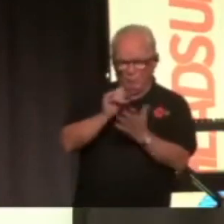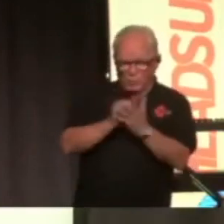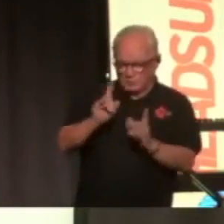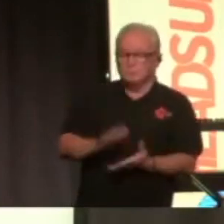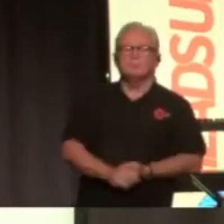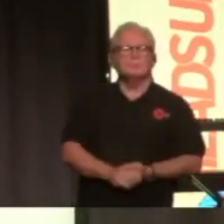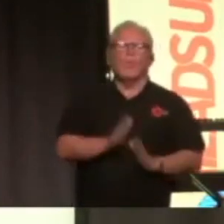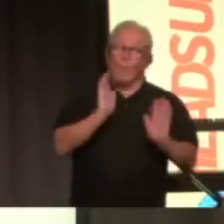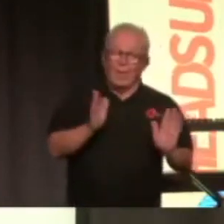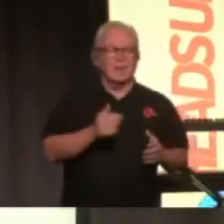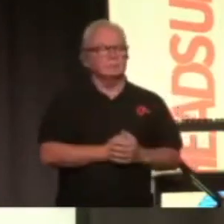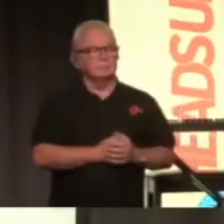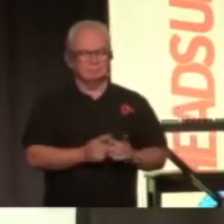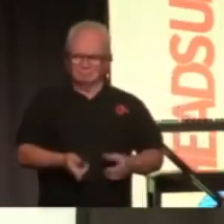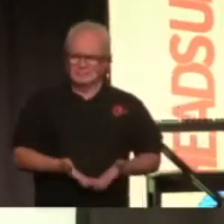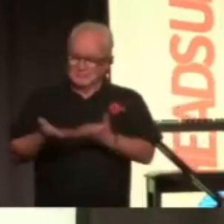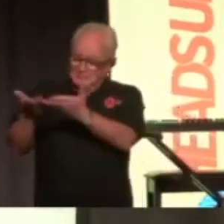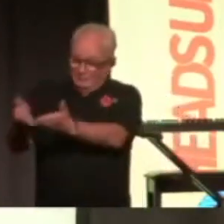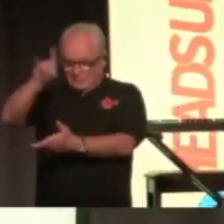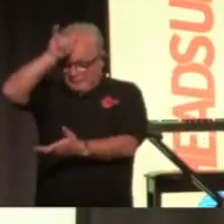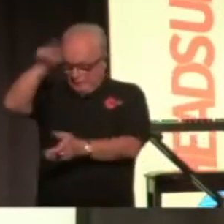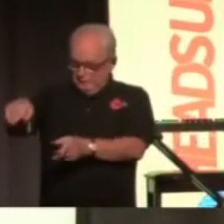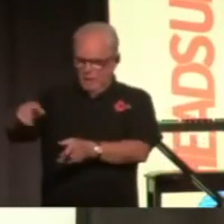it means don't give legal claim